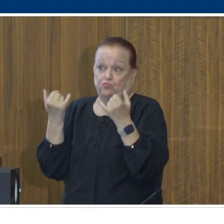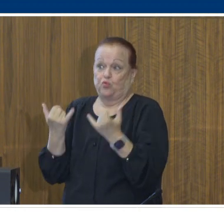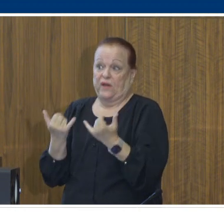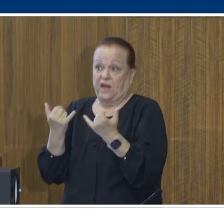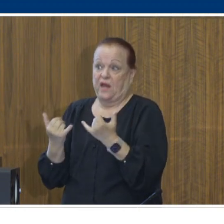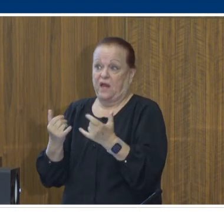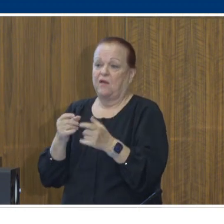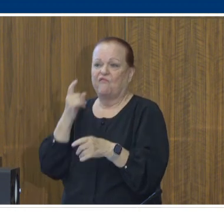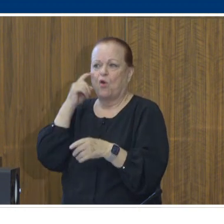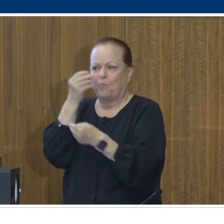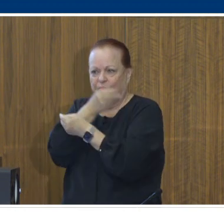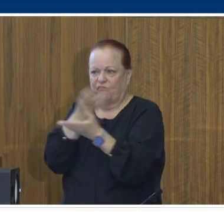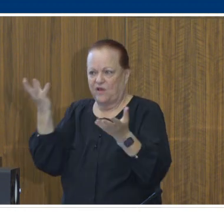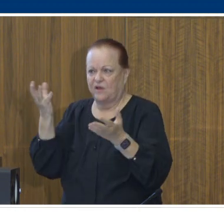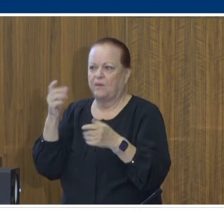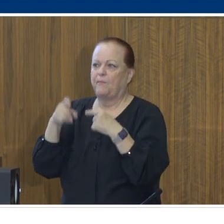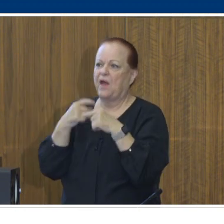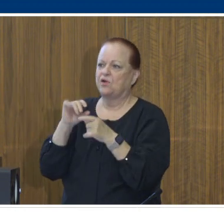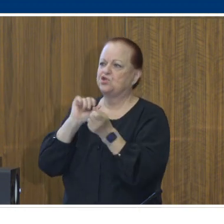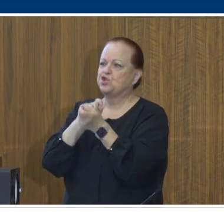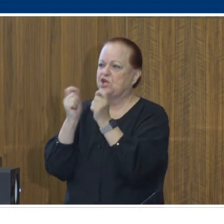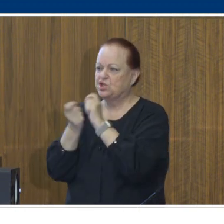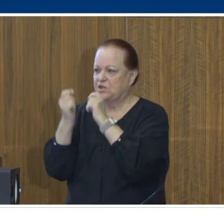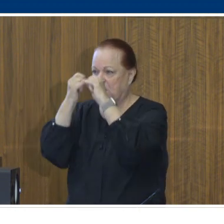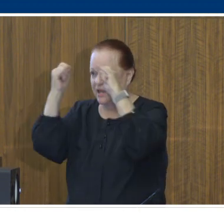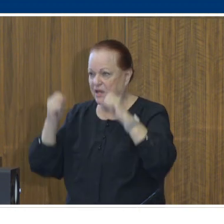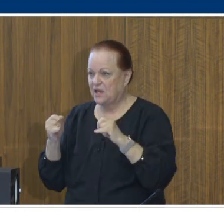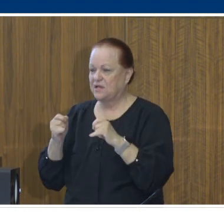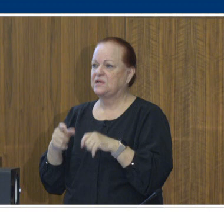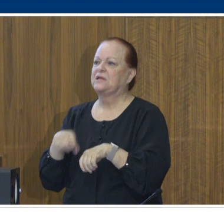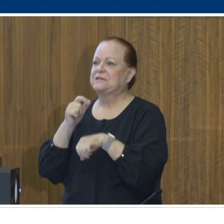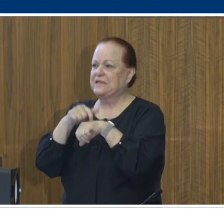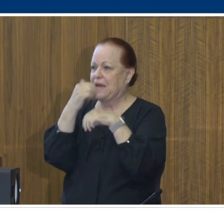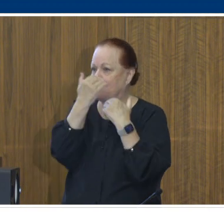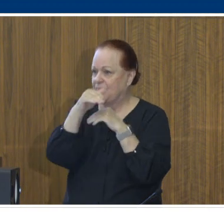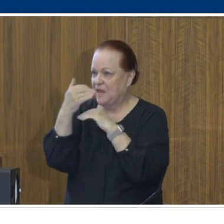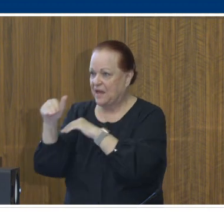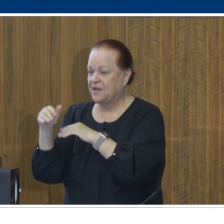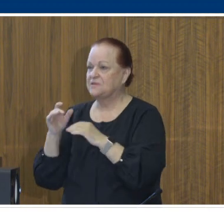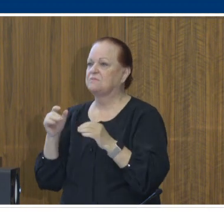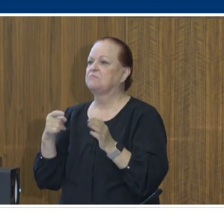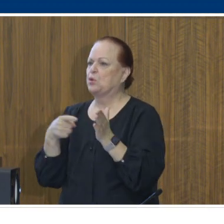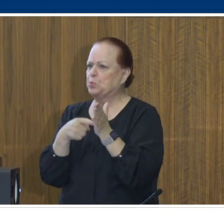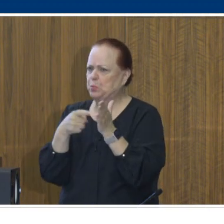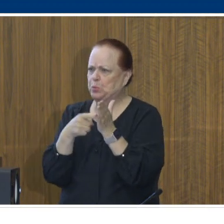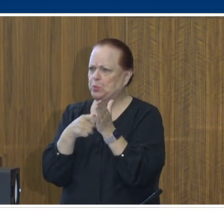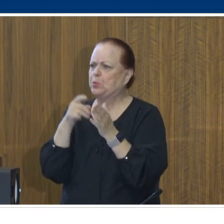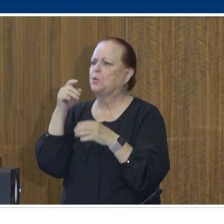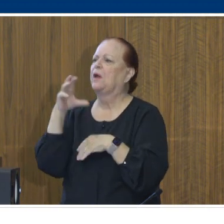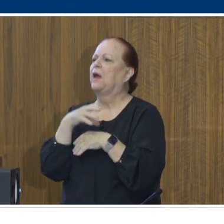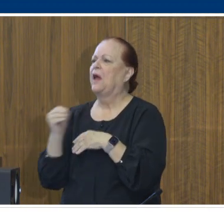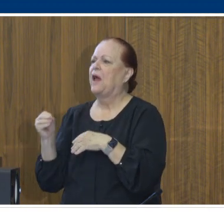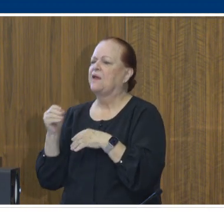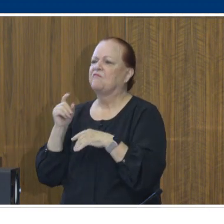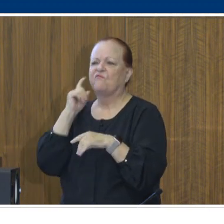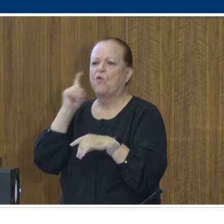on redistricting, timeline, as well as receive public comment and feedback on communities of